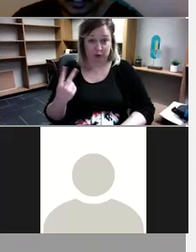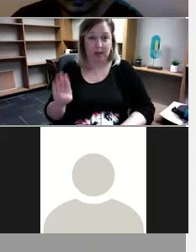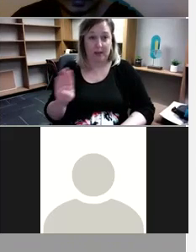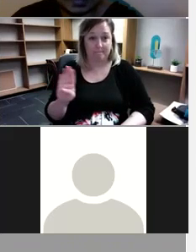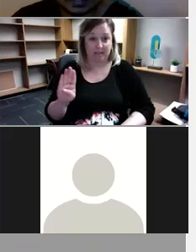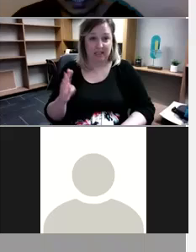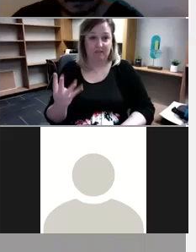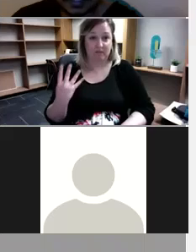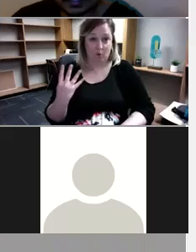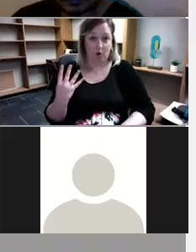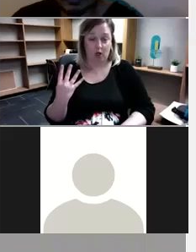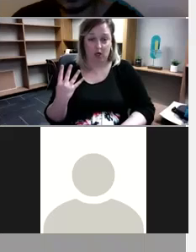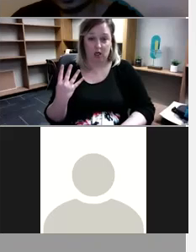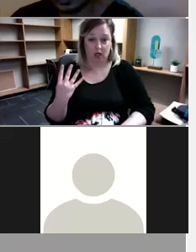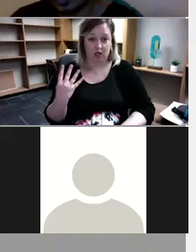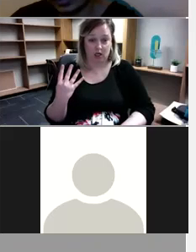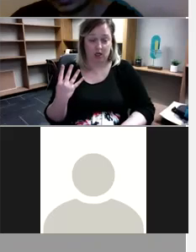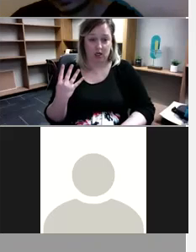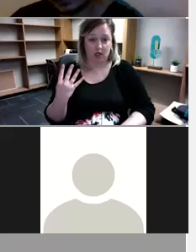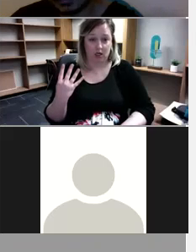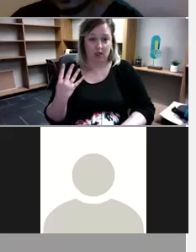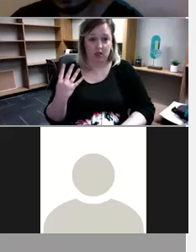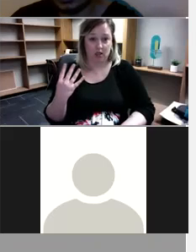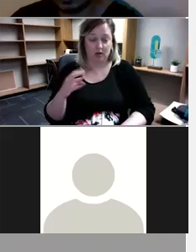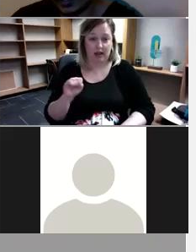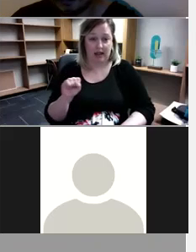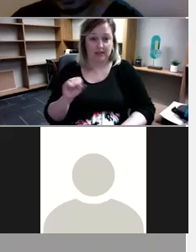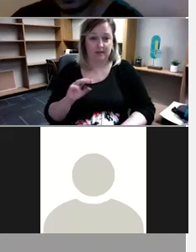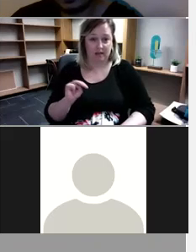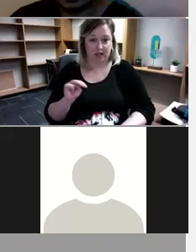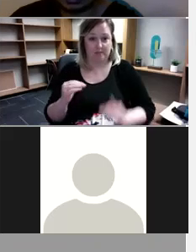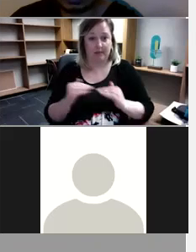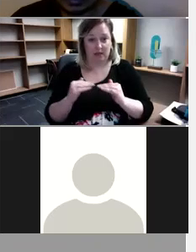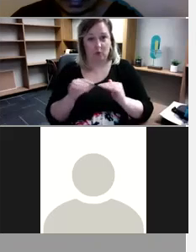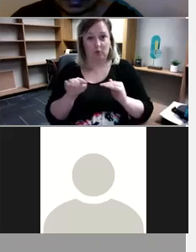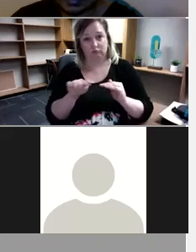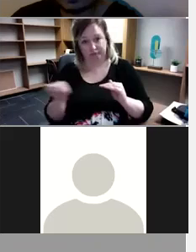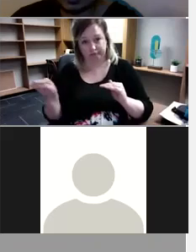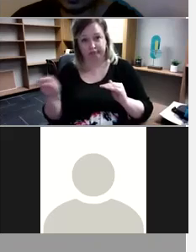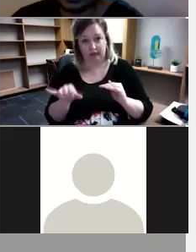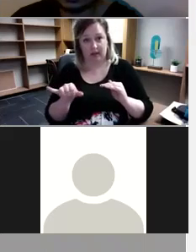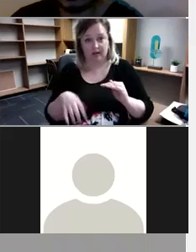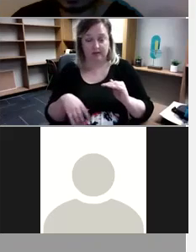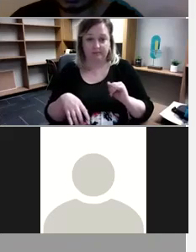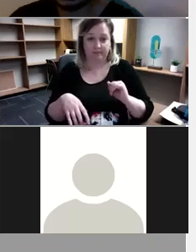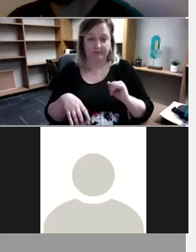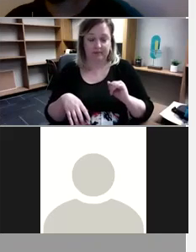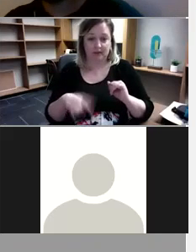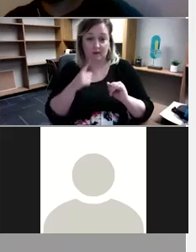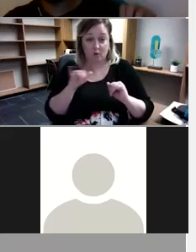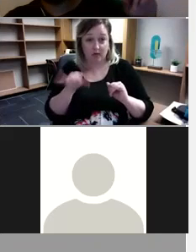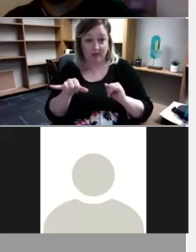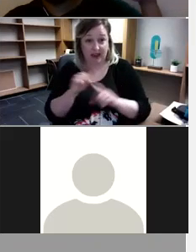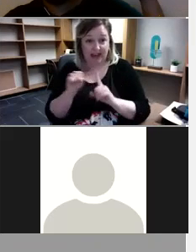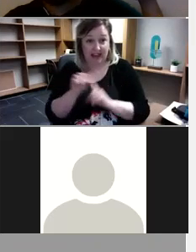4. We basically apply s of m equals to 2s m by 4 plus 1. Now in this case, we know that our case